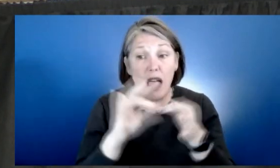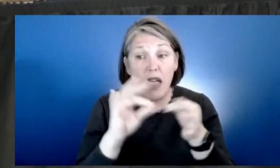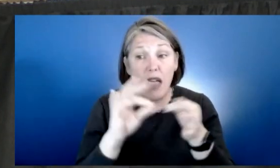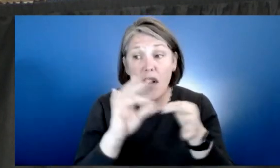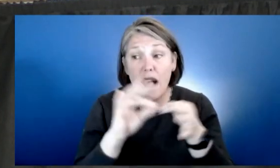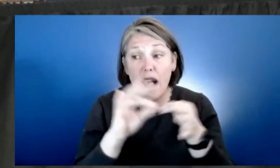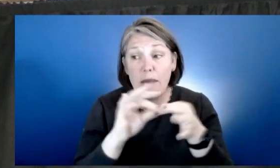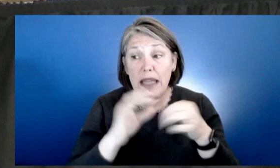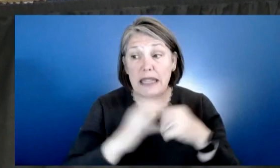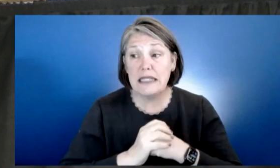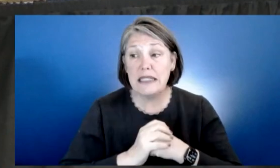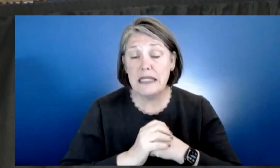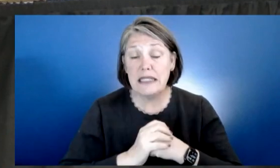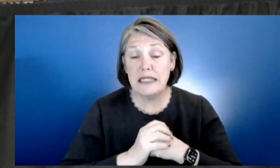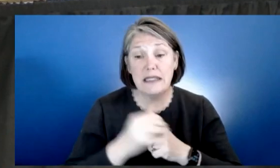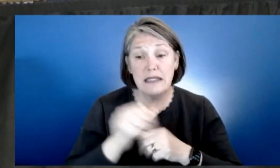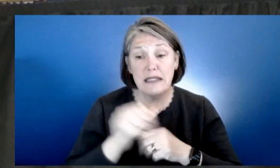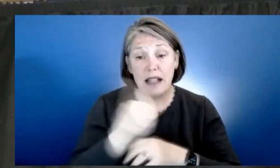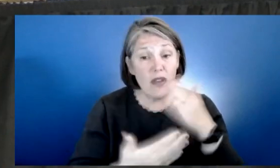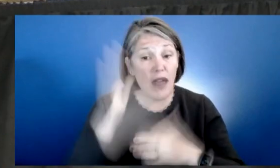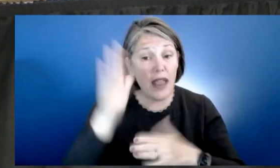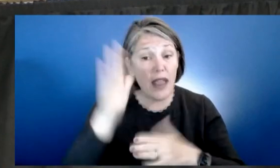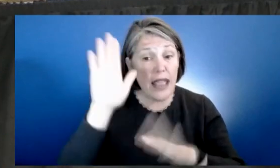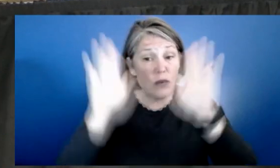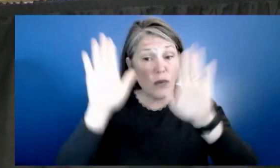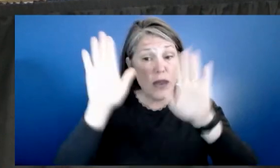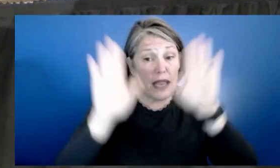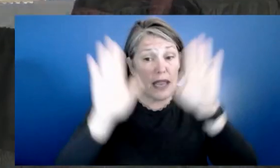Any other hands raised for Megan?